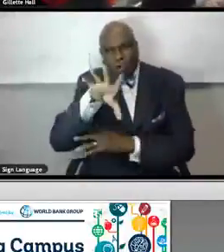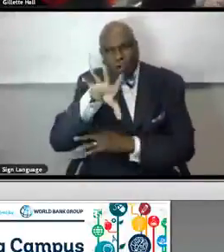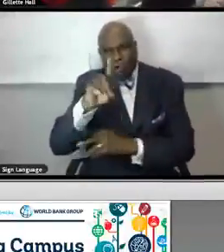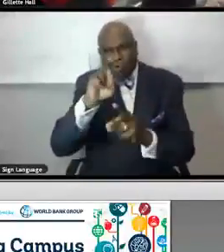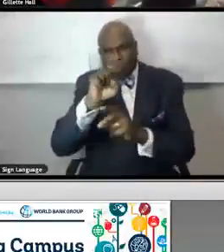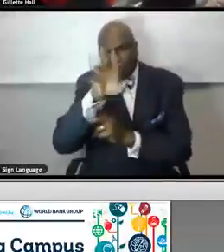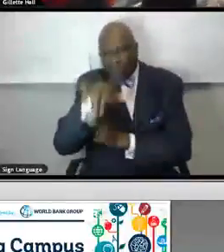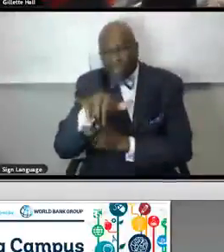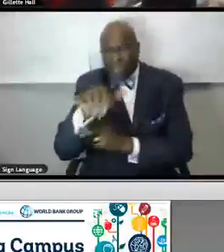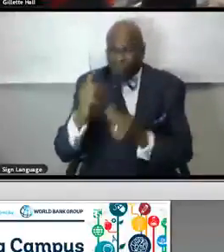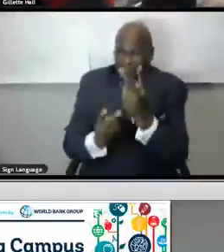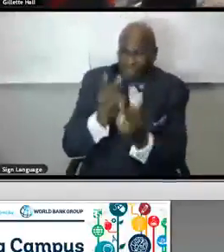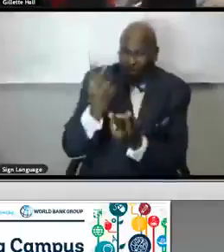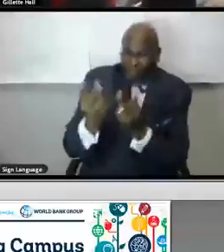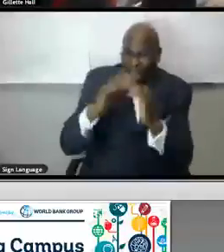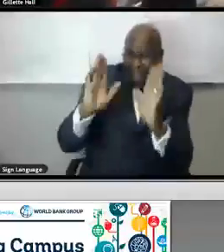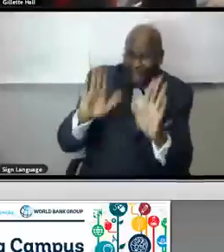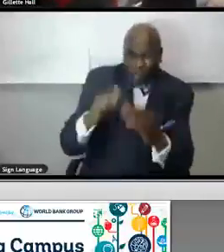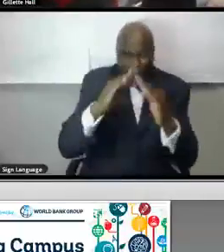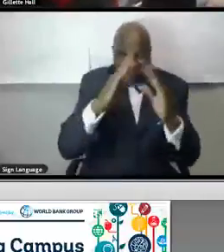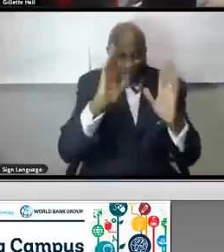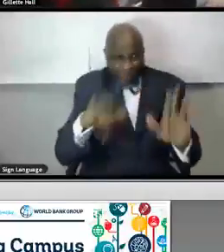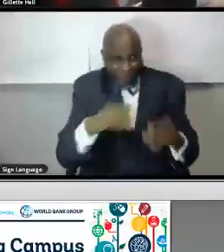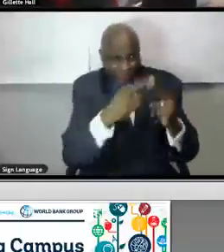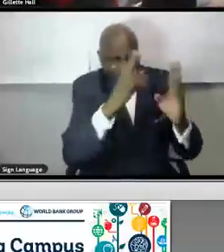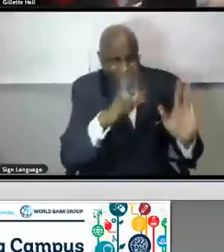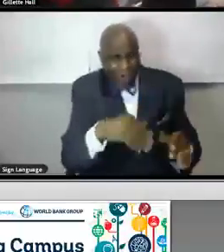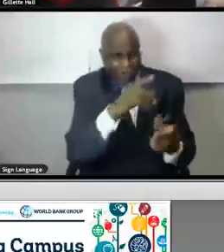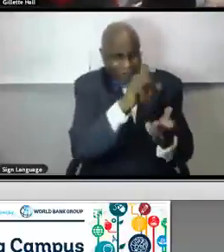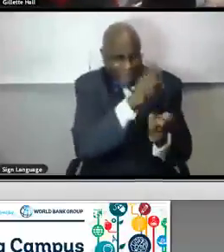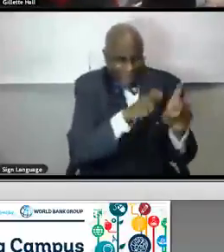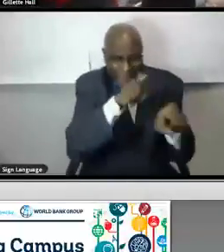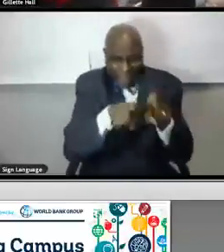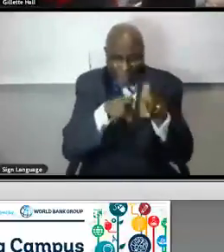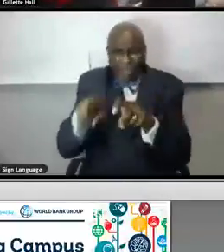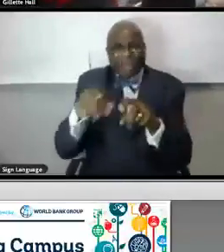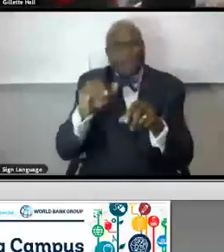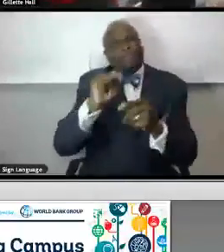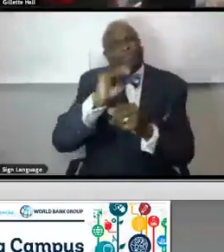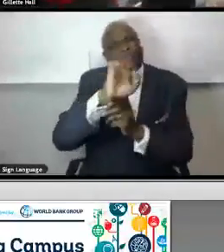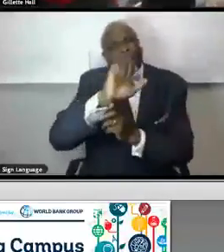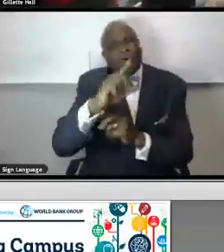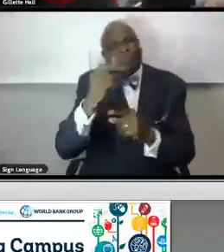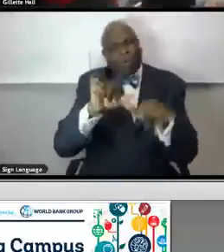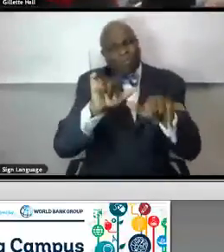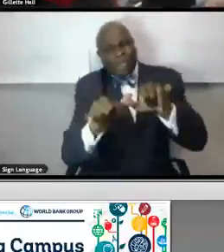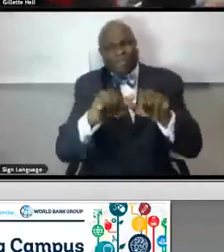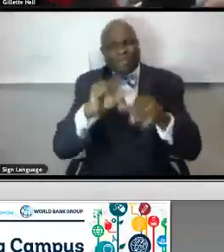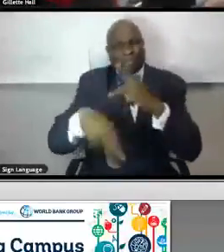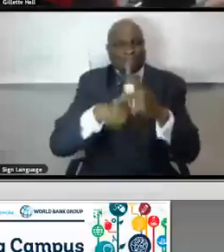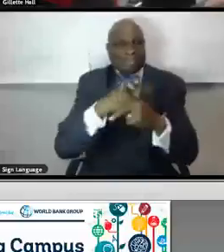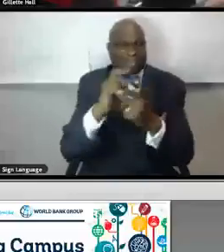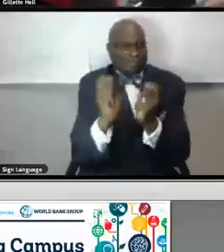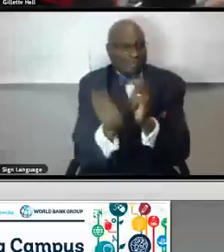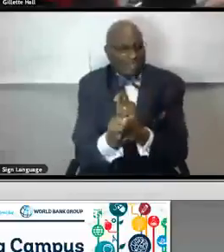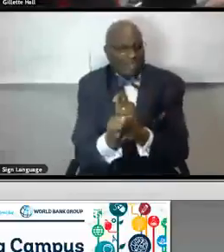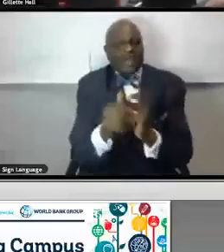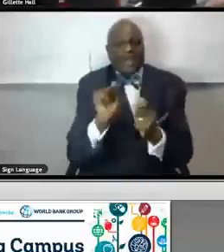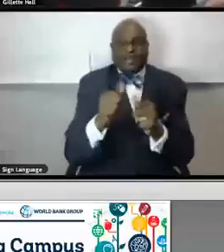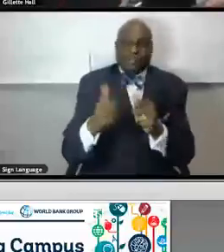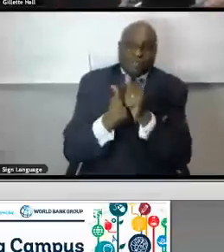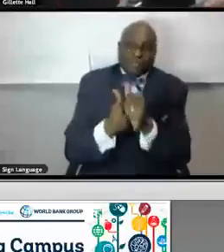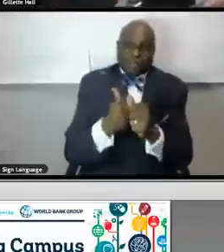the household survey that is the tool for measuring these types of changes and tracking